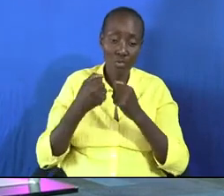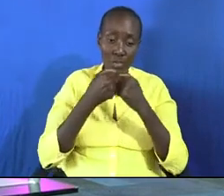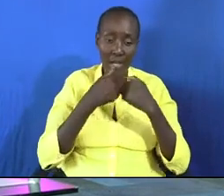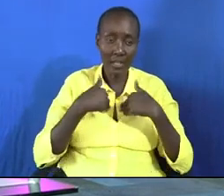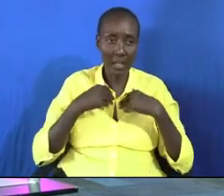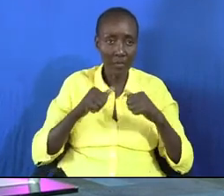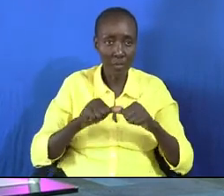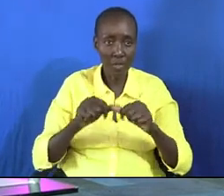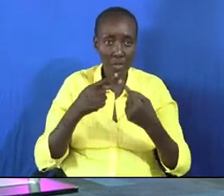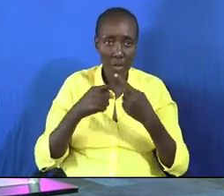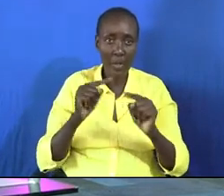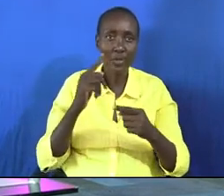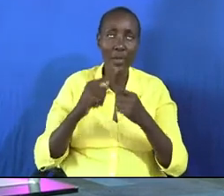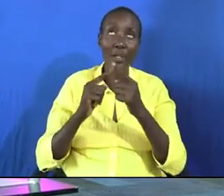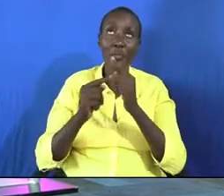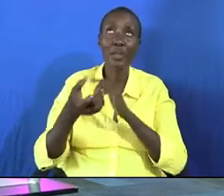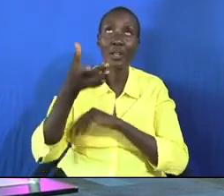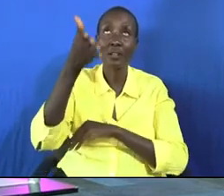but we have seen God.